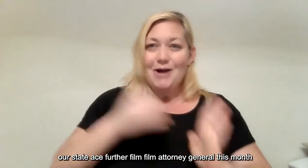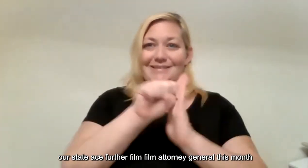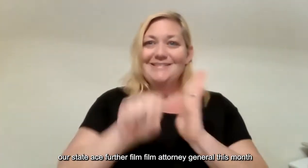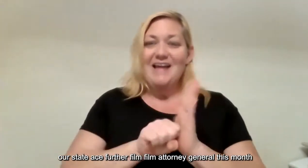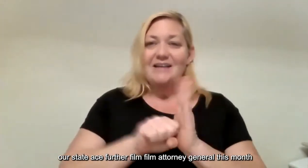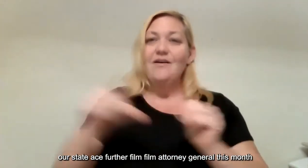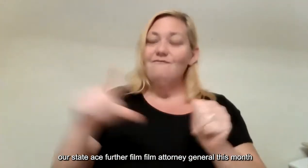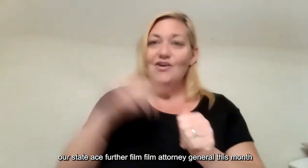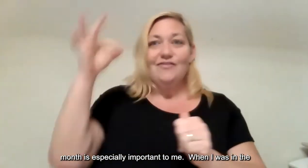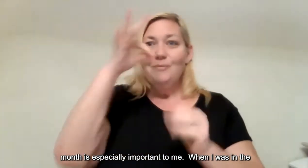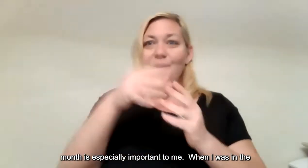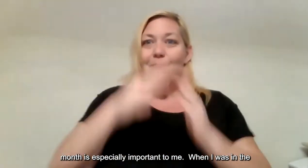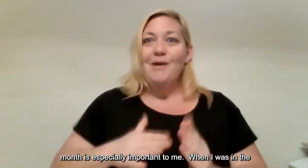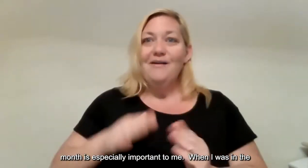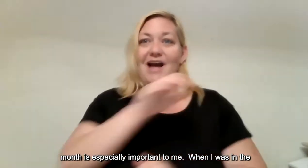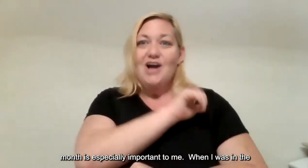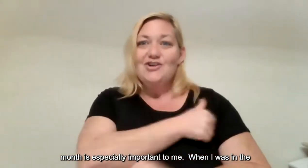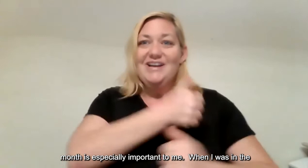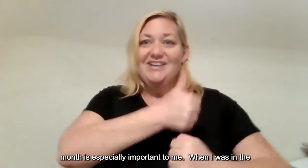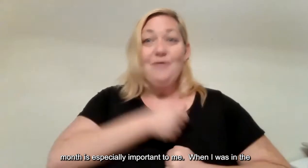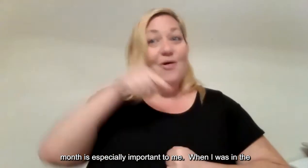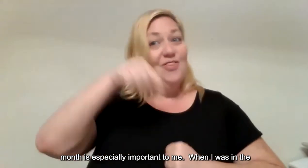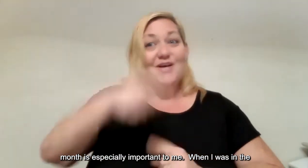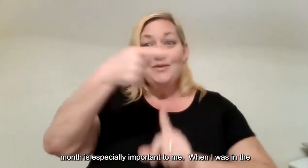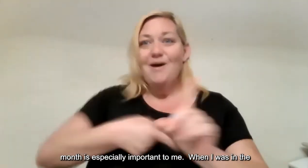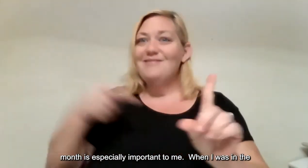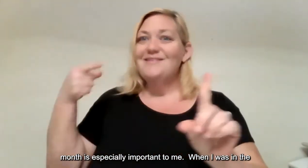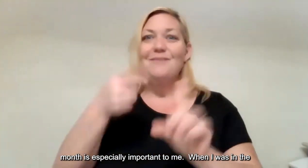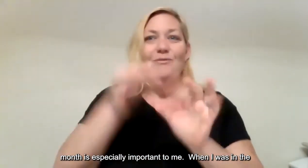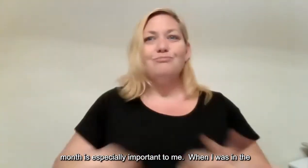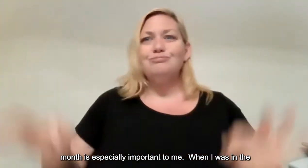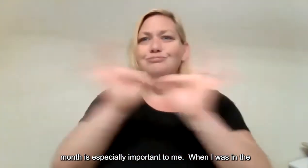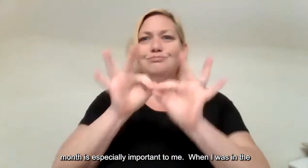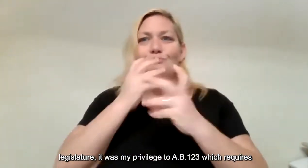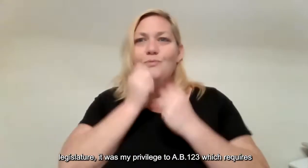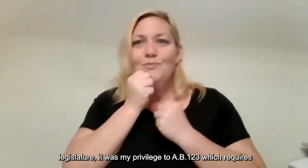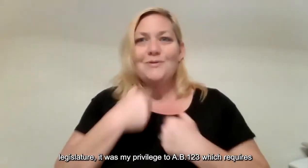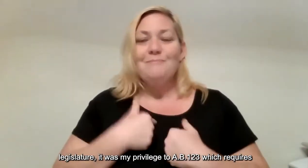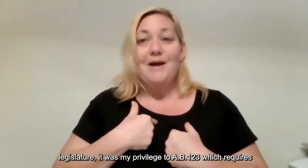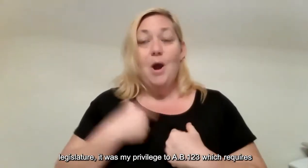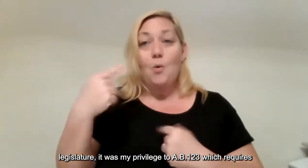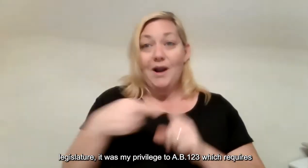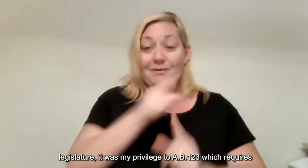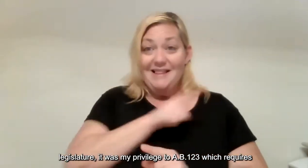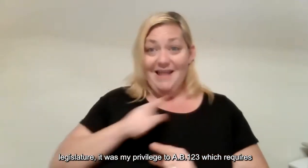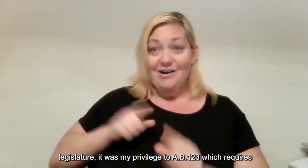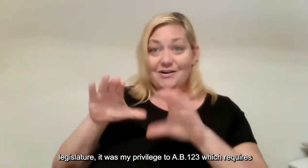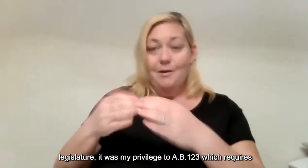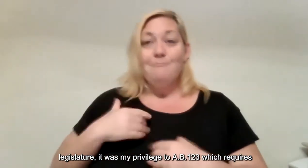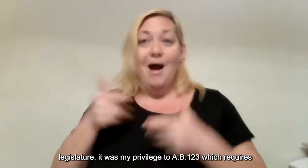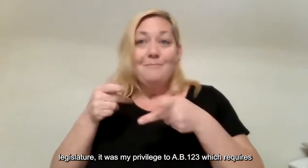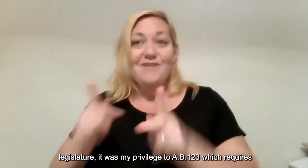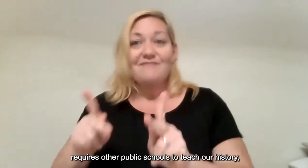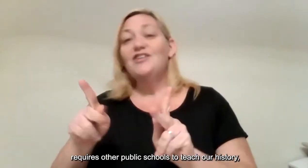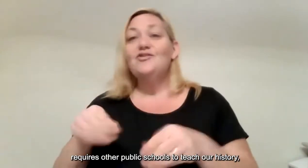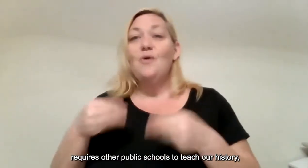first Filipino-American attorney general, this month is especially important to me. When I was in the legislature, it was my privilege to author